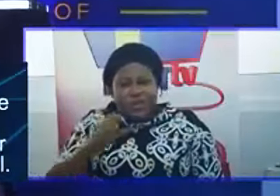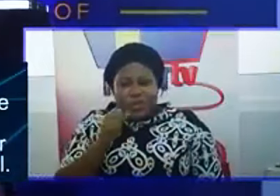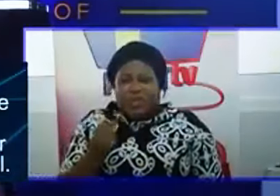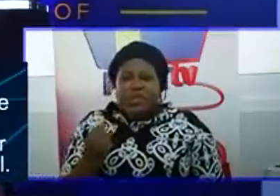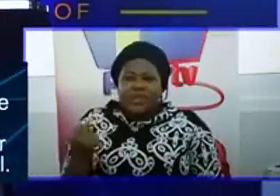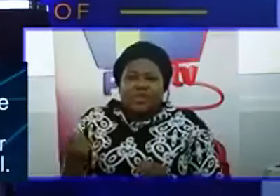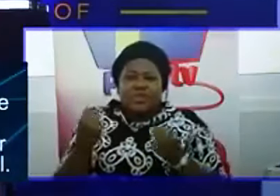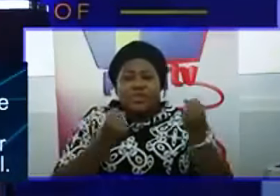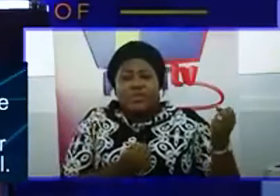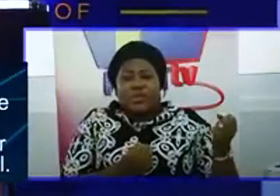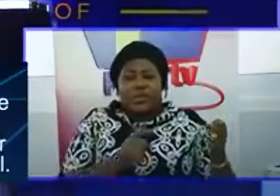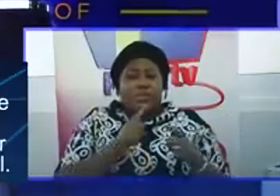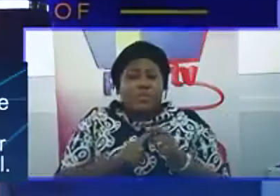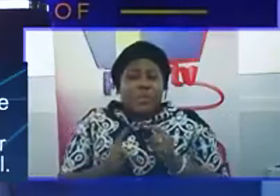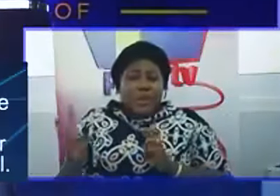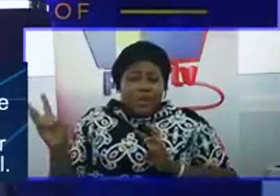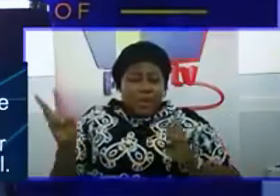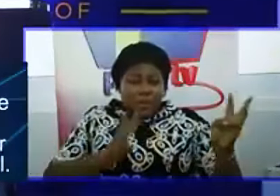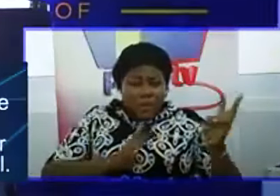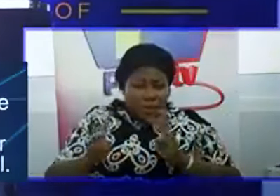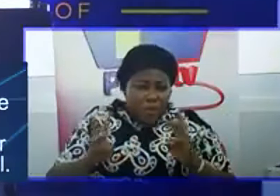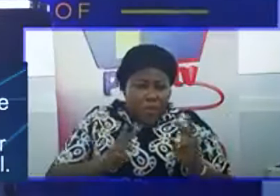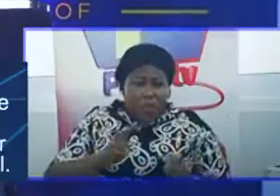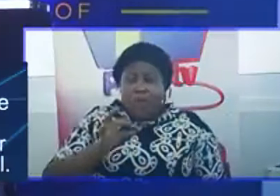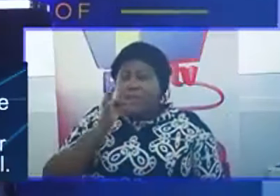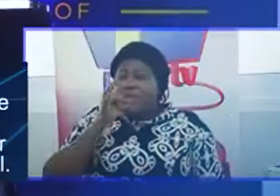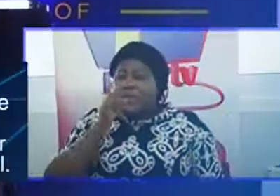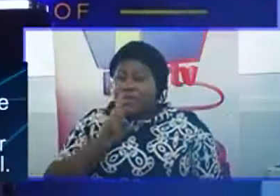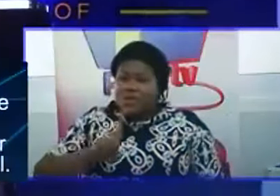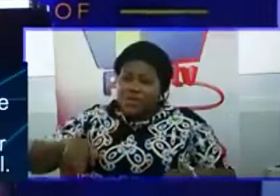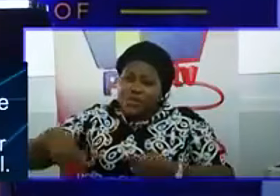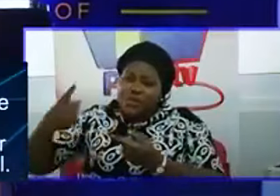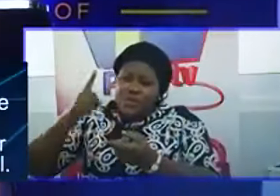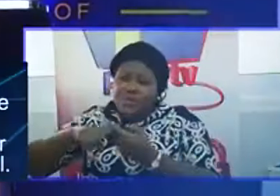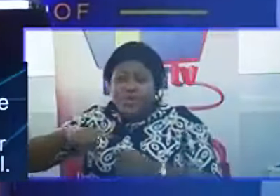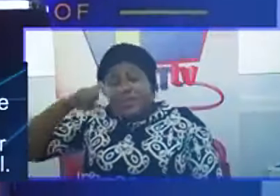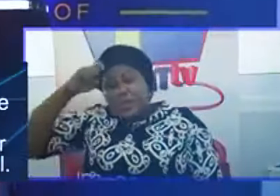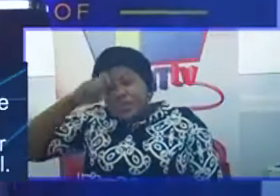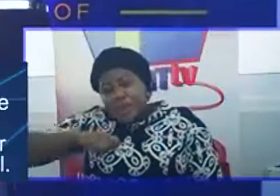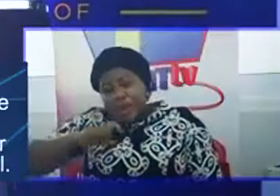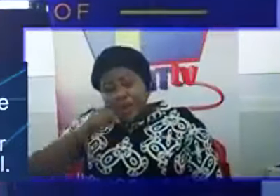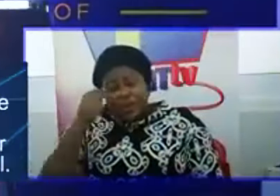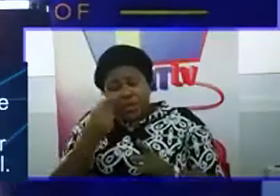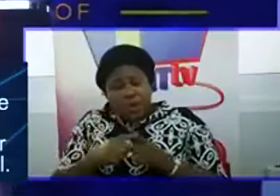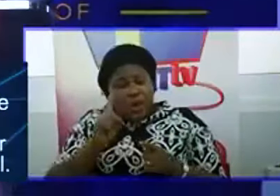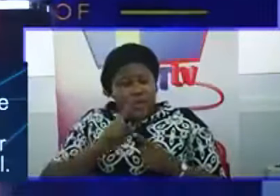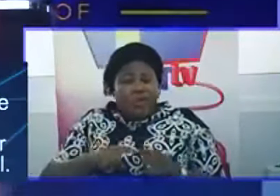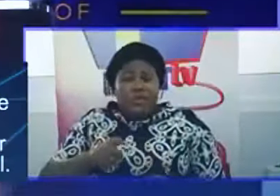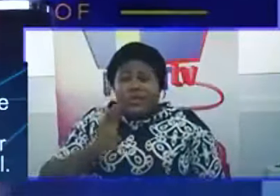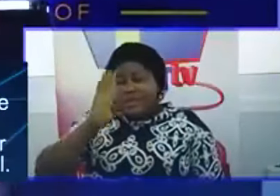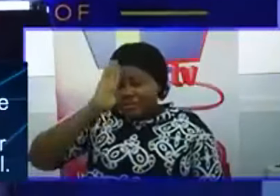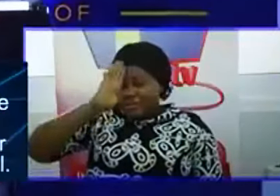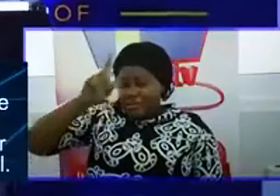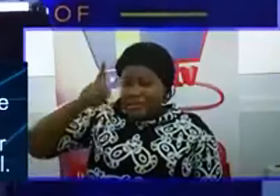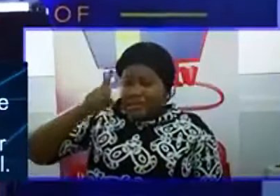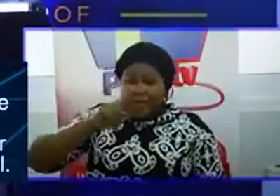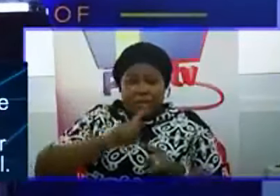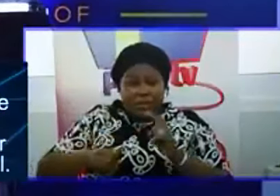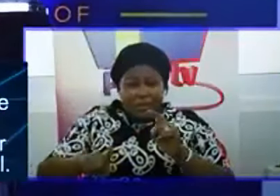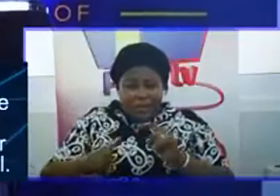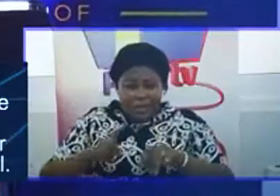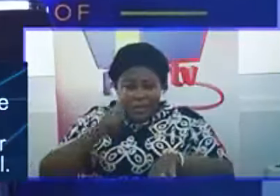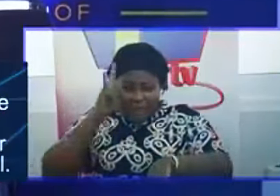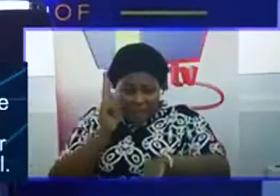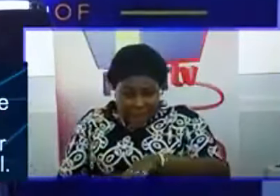the strong. Nor does food come to the wise, or wealth to the brilliant, or favor to the learned. But time